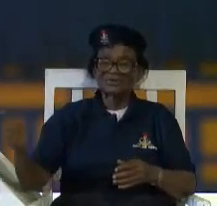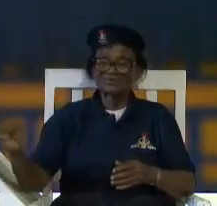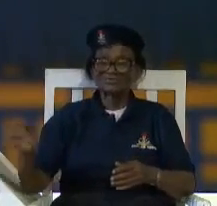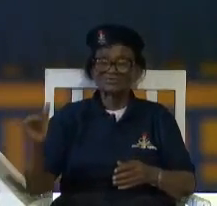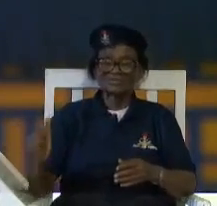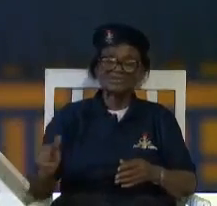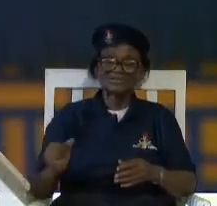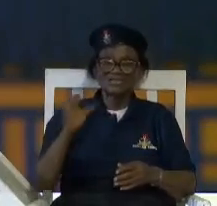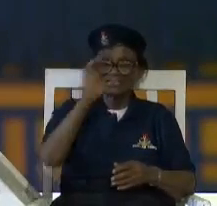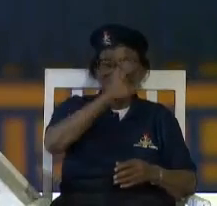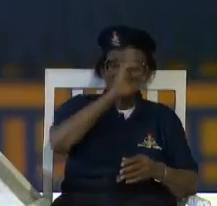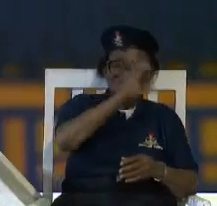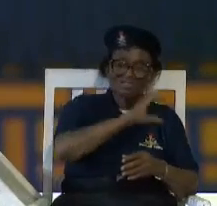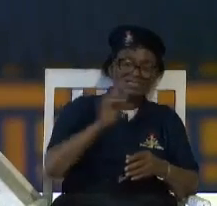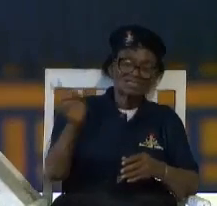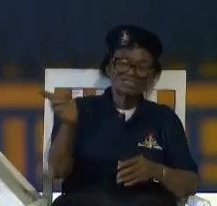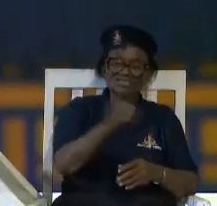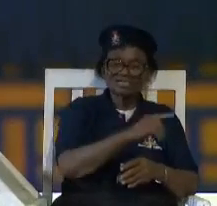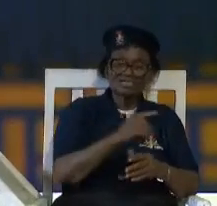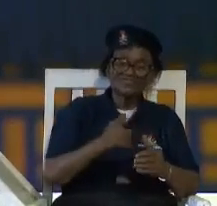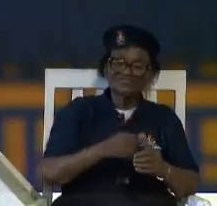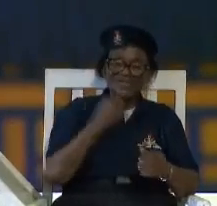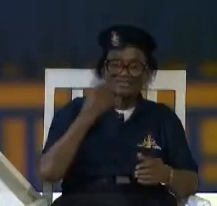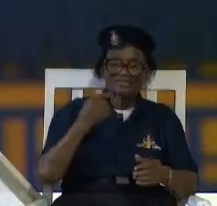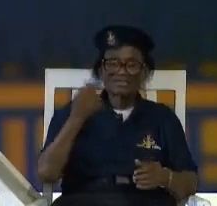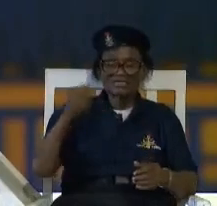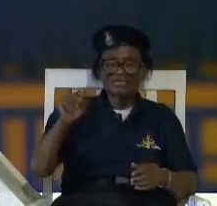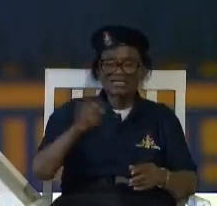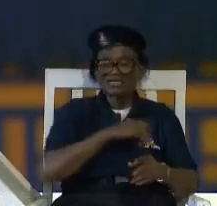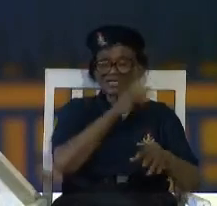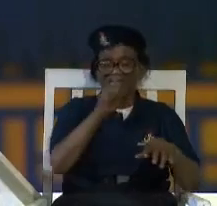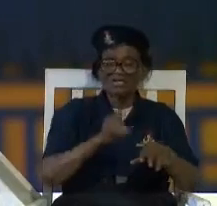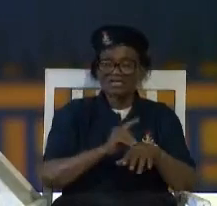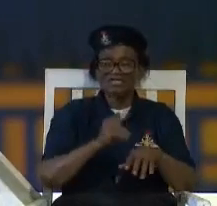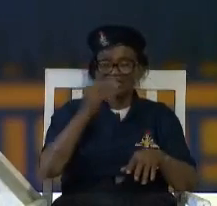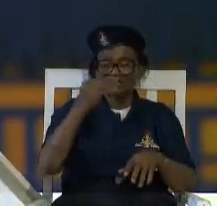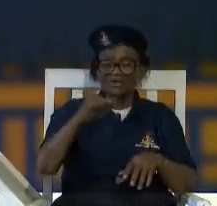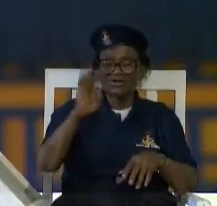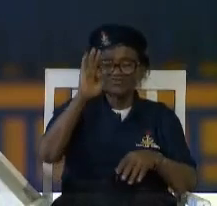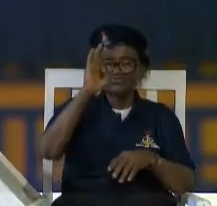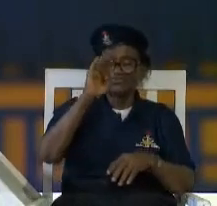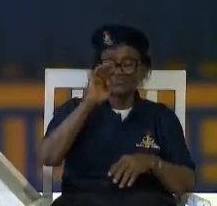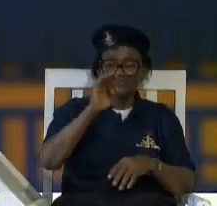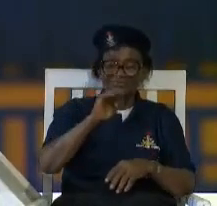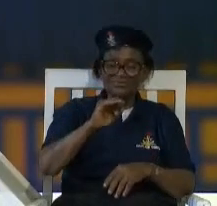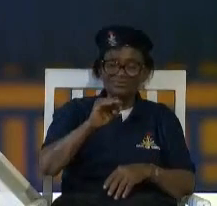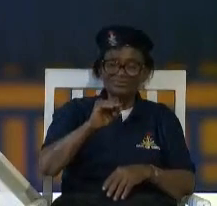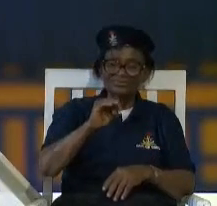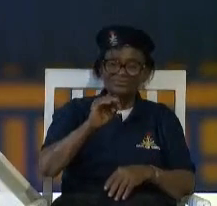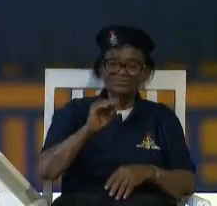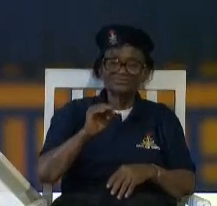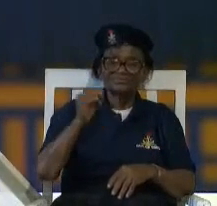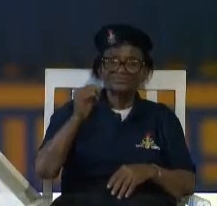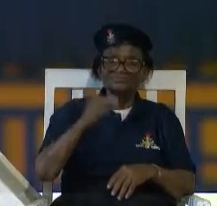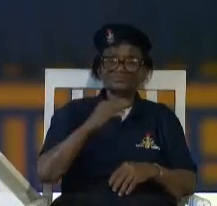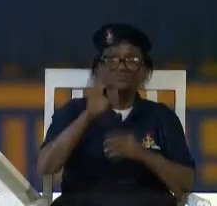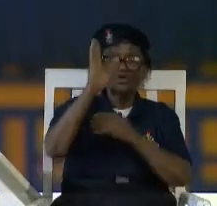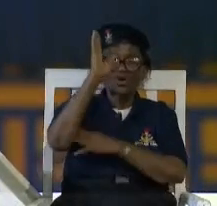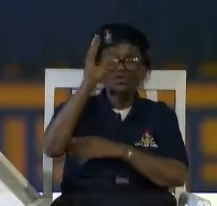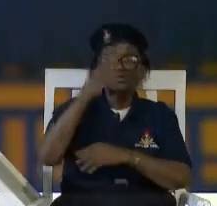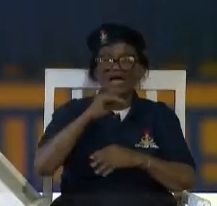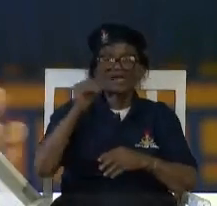Seek ye first the kingdom of God and